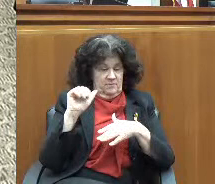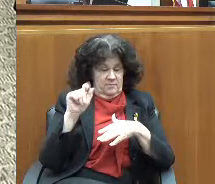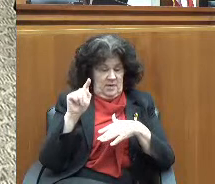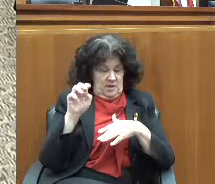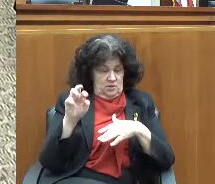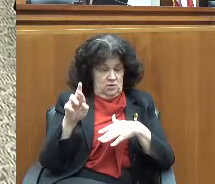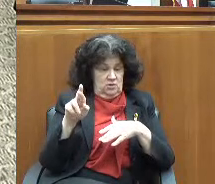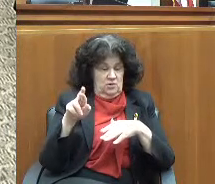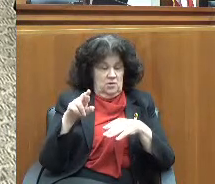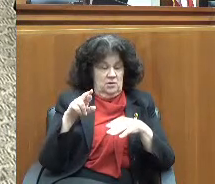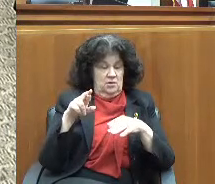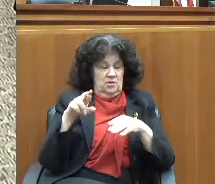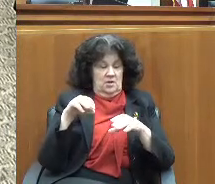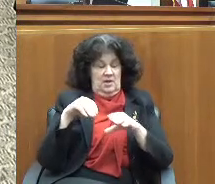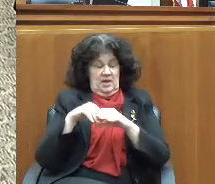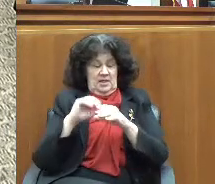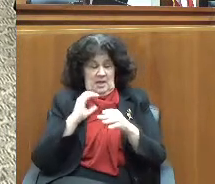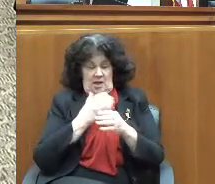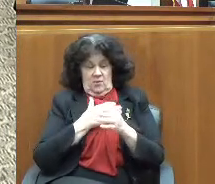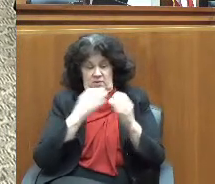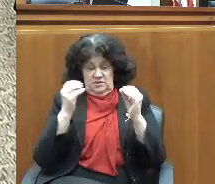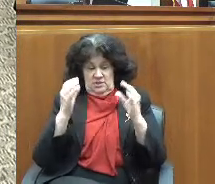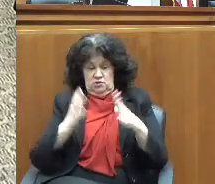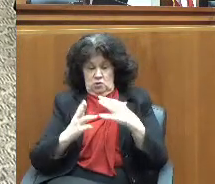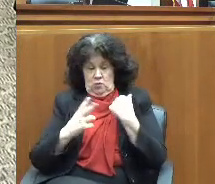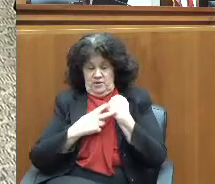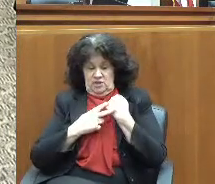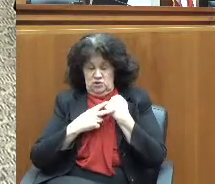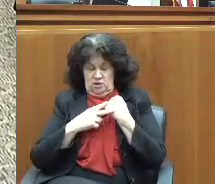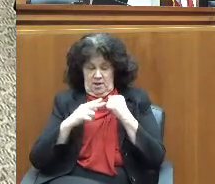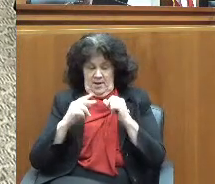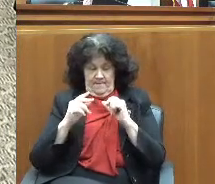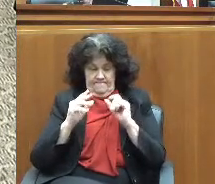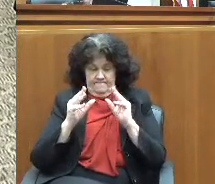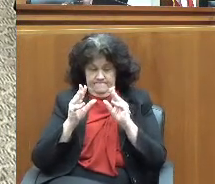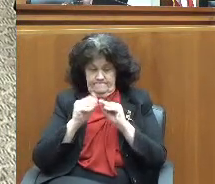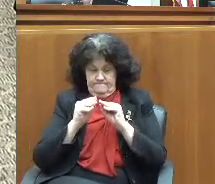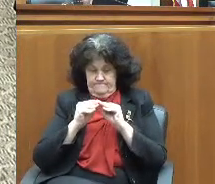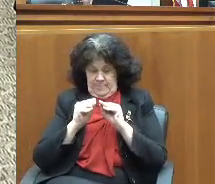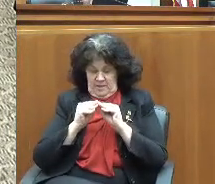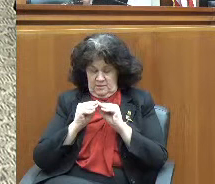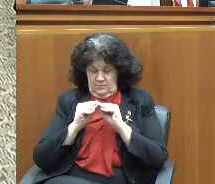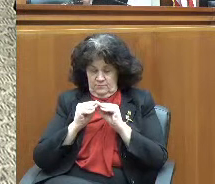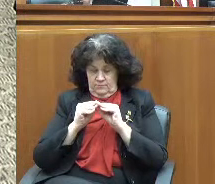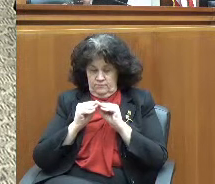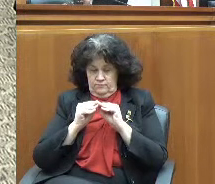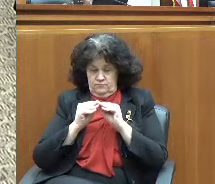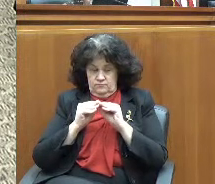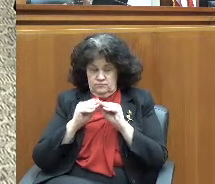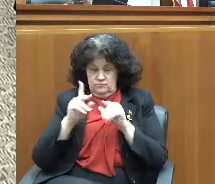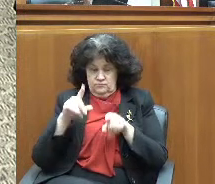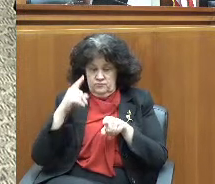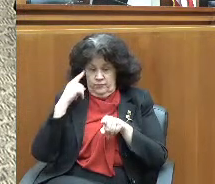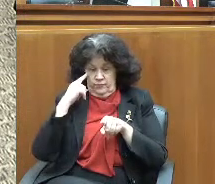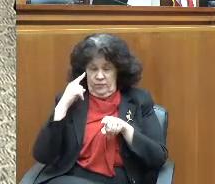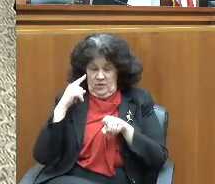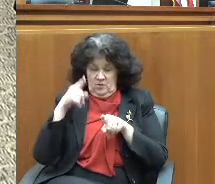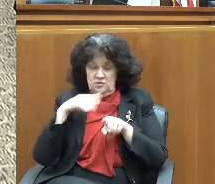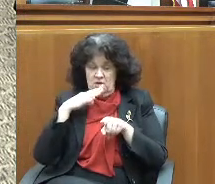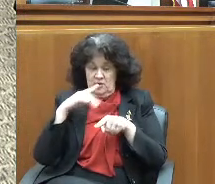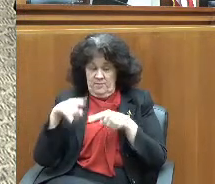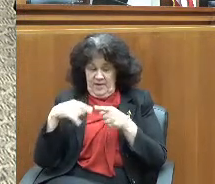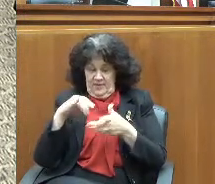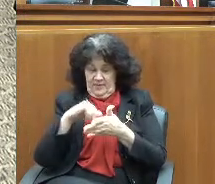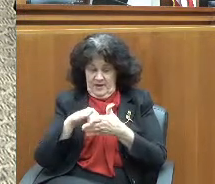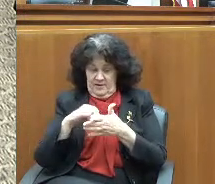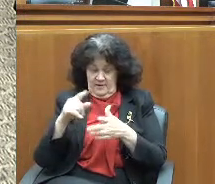our teachers' retention meeting. I'm not quite sure if you think that Kim was there and we spoke about it. Is this